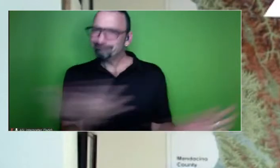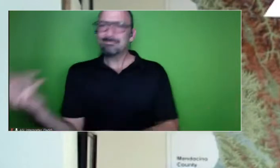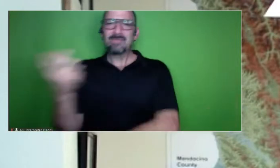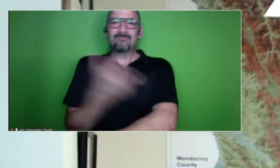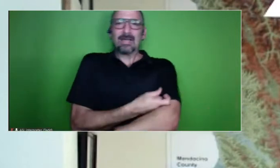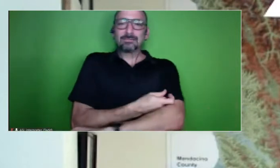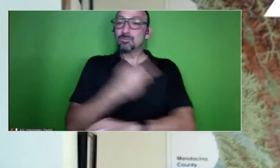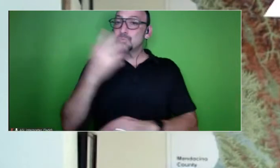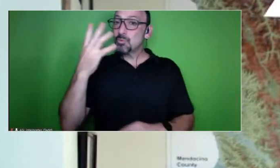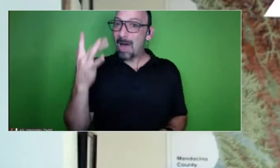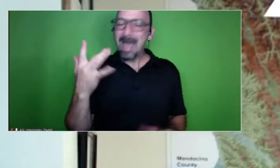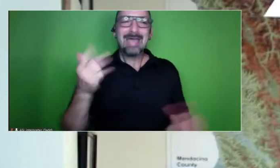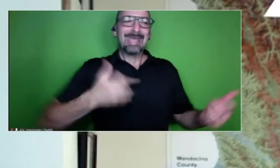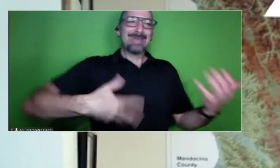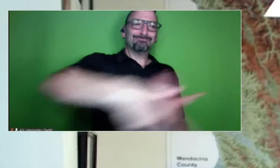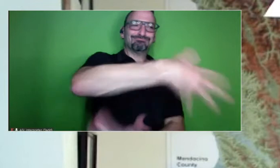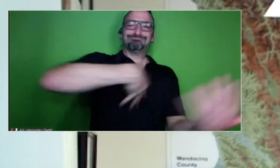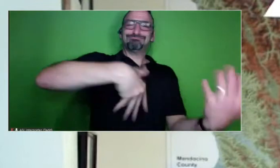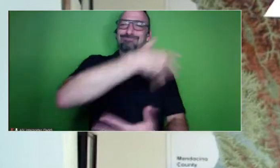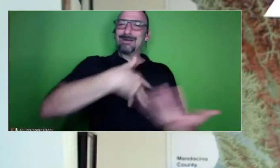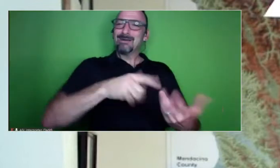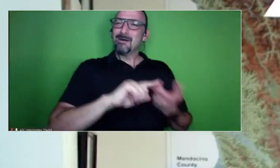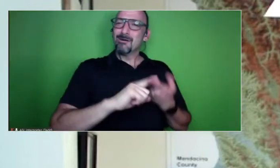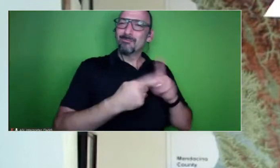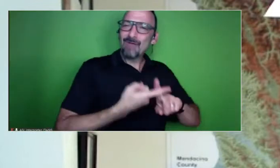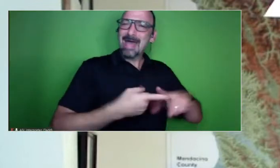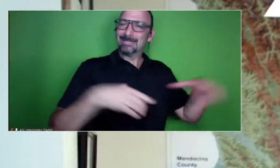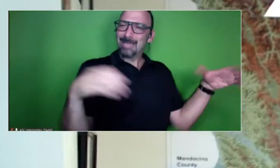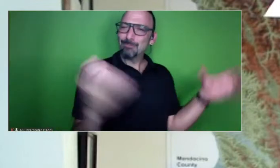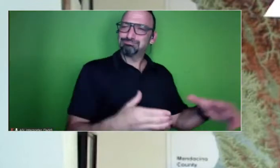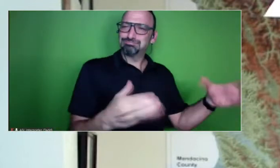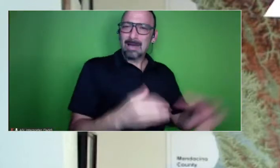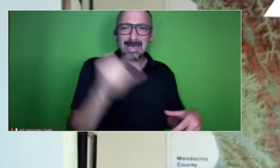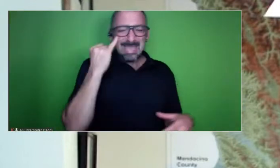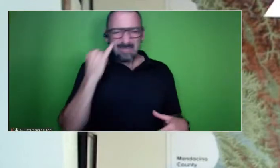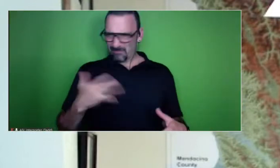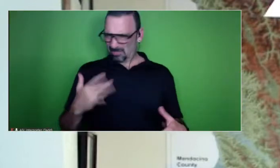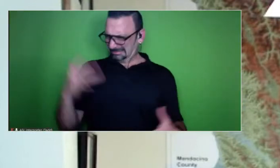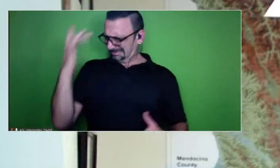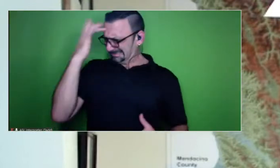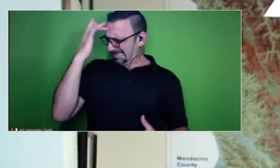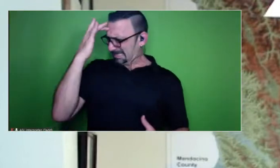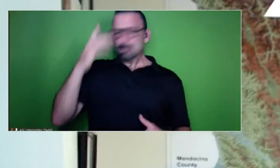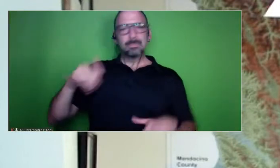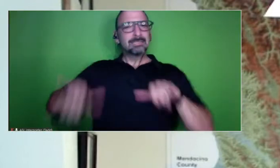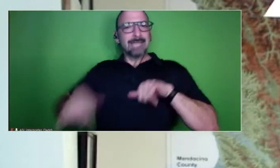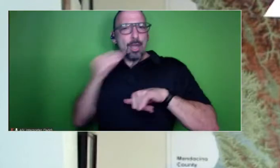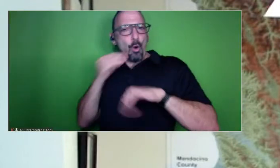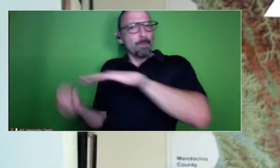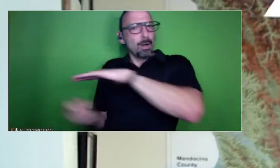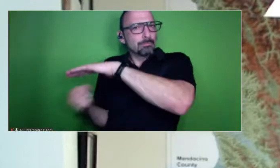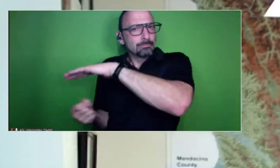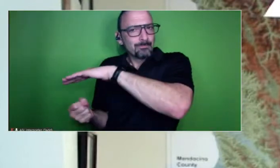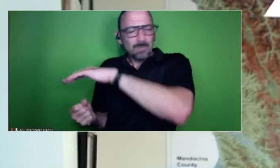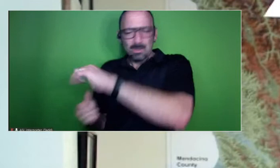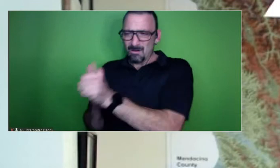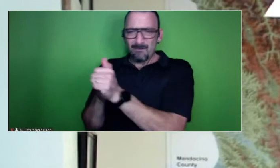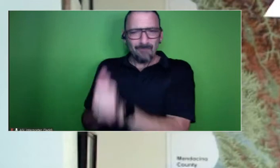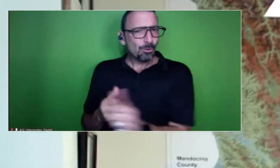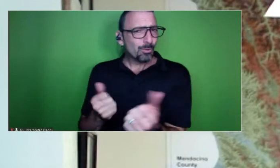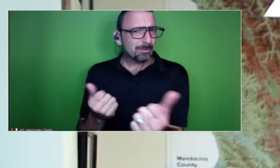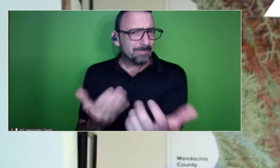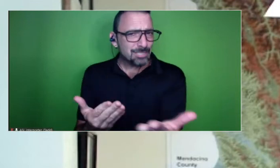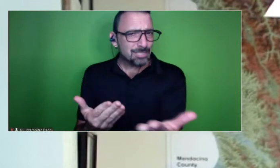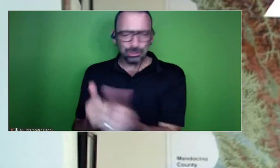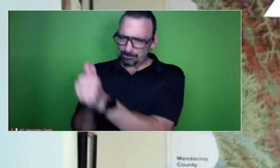without the fear of COVID. If you have symptoms, stay home, get tested, follow isolation and quarantine recommendations,